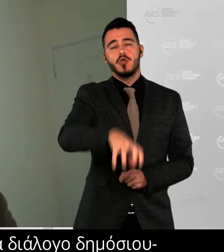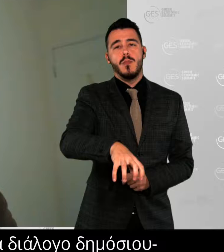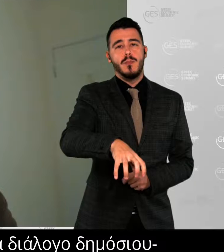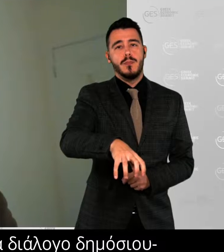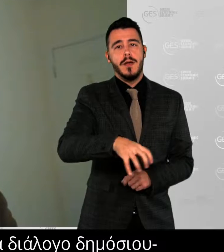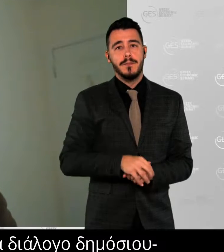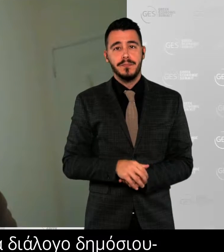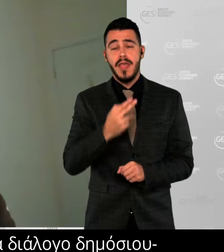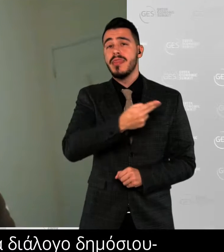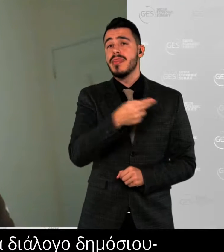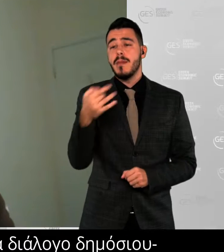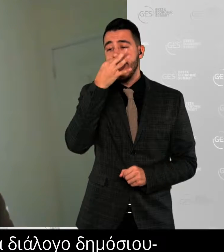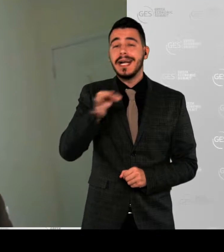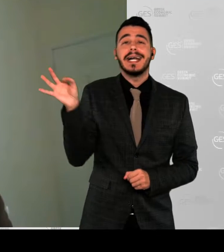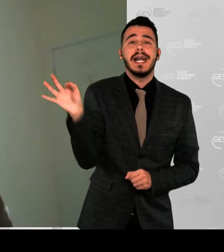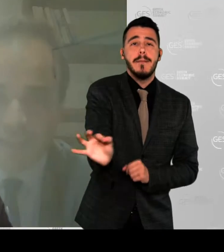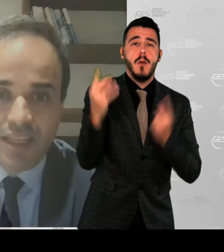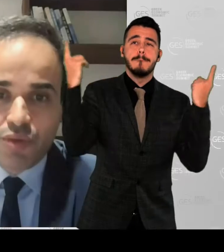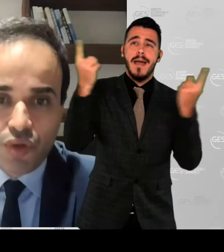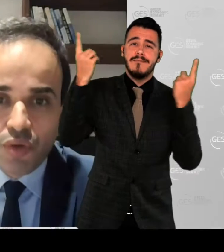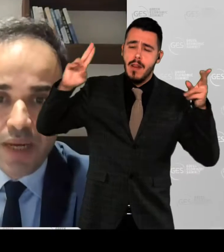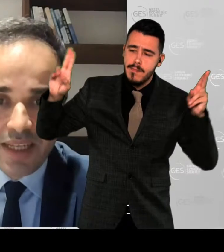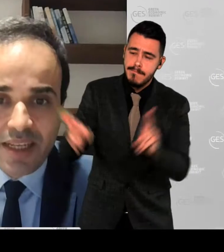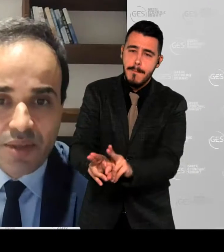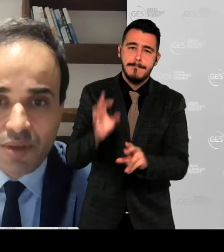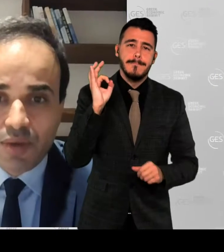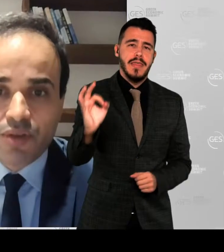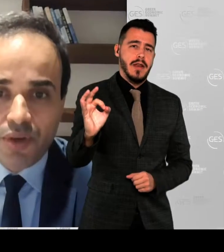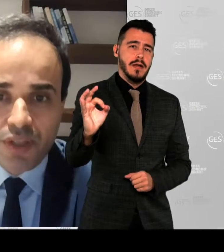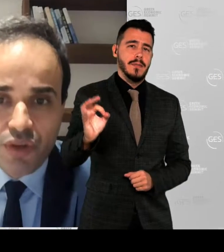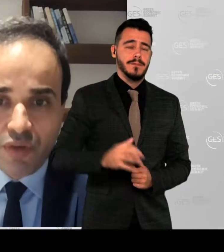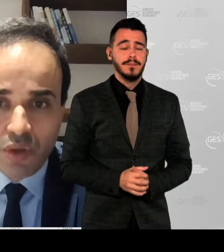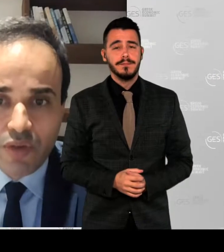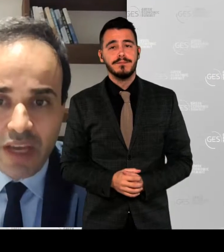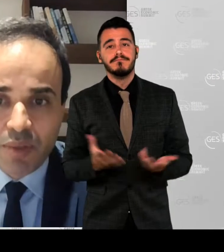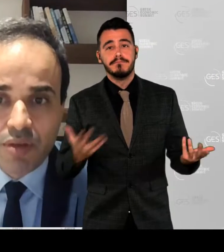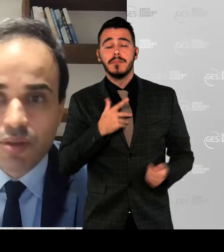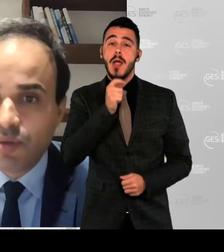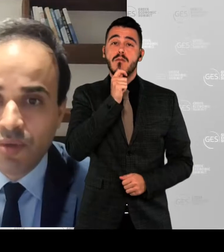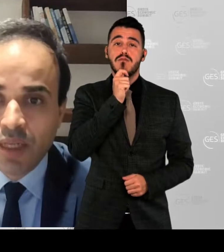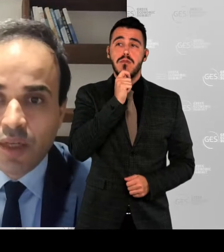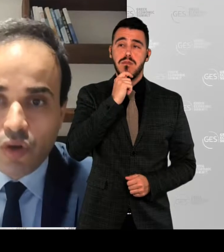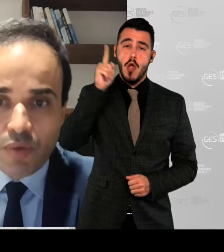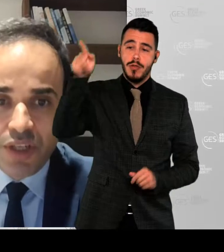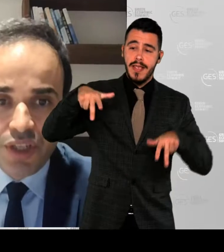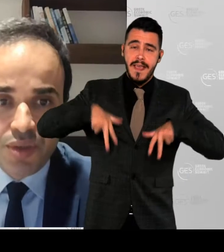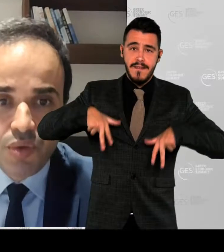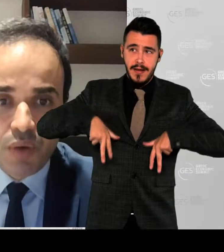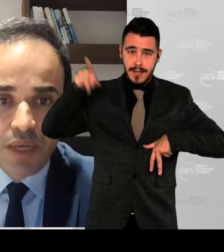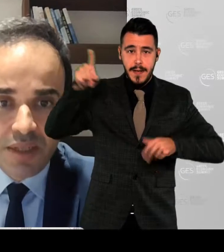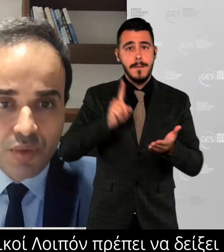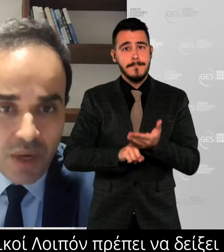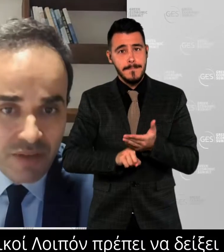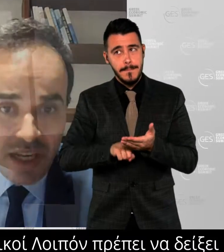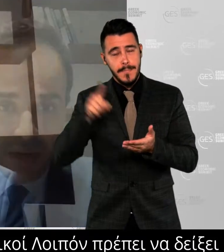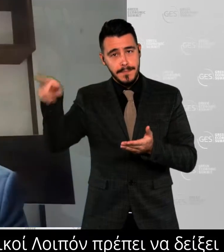Thanks, Simon. So indeed, policies need to show willingness or to encourage the flow of capital to corporations who